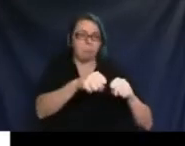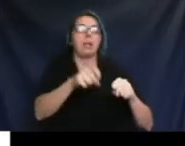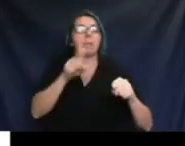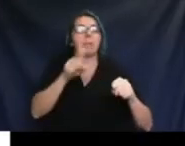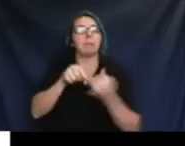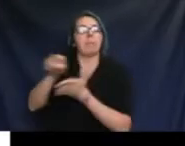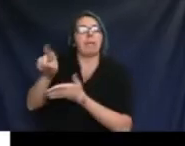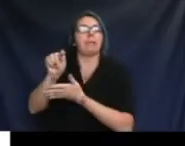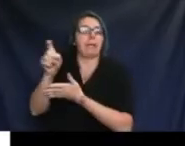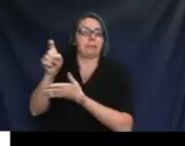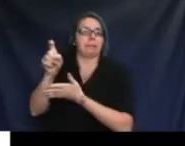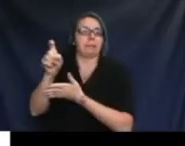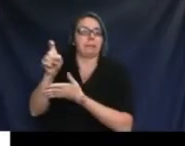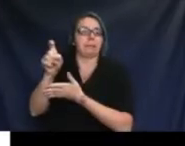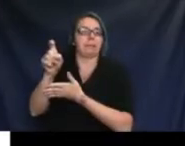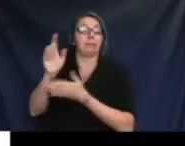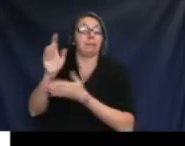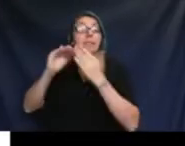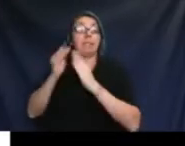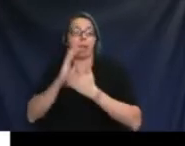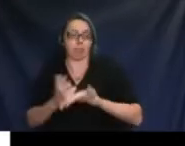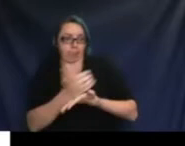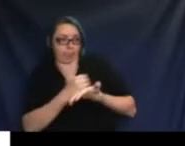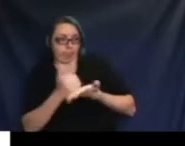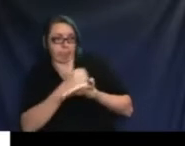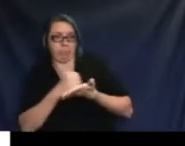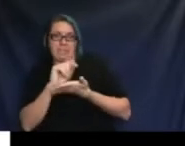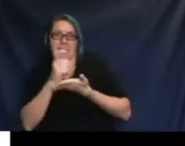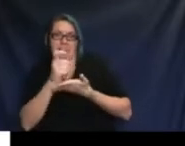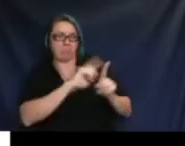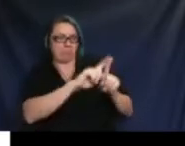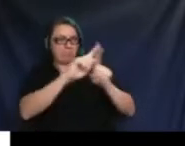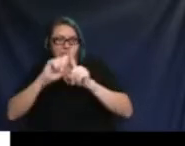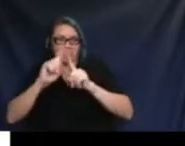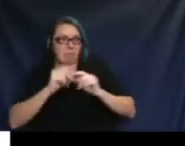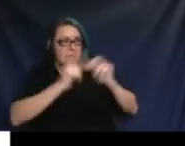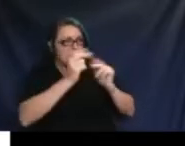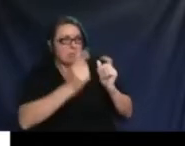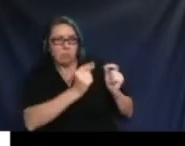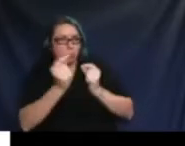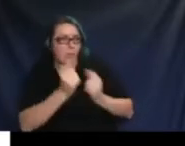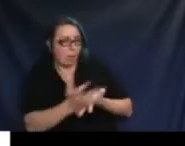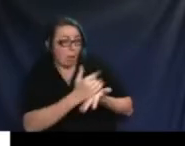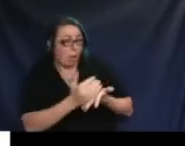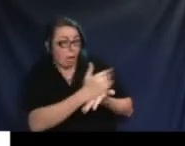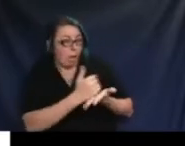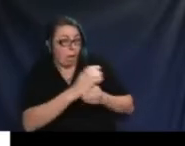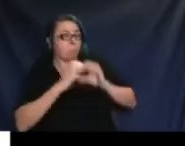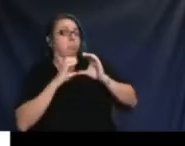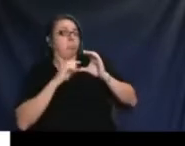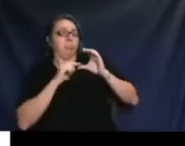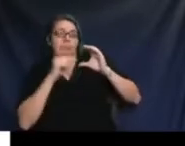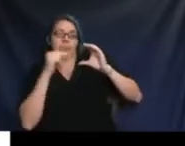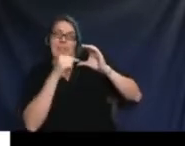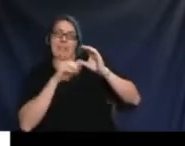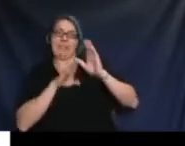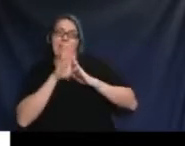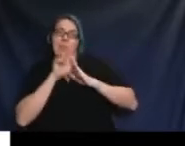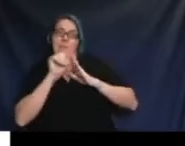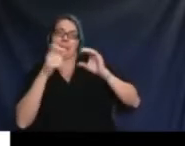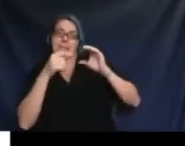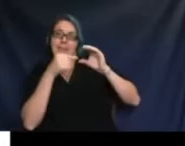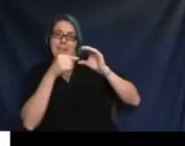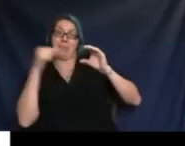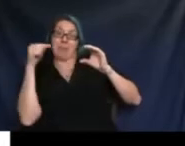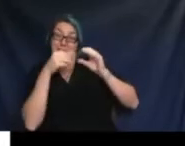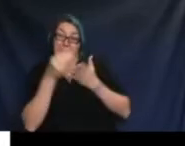can you know, benefit from. So the idea is that it needs to be you know, you participate in